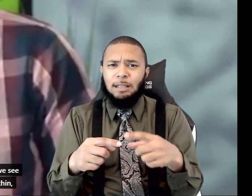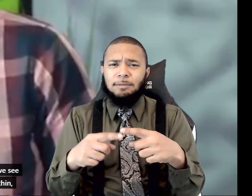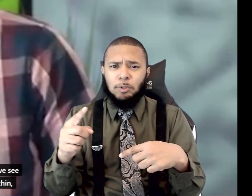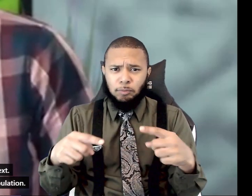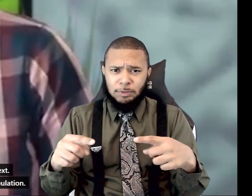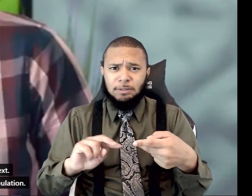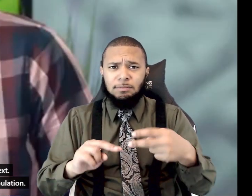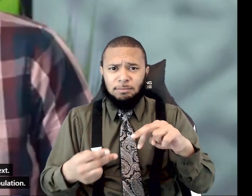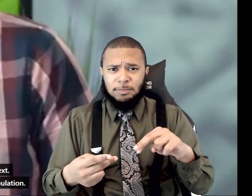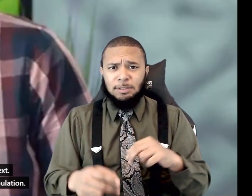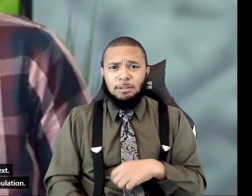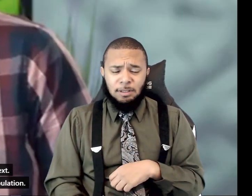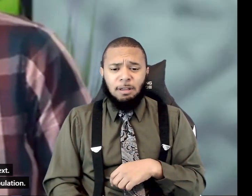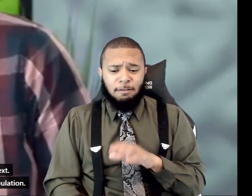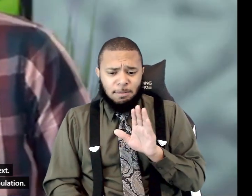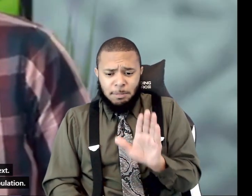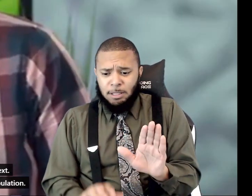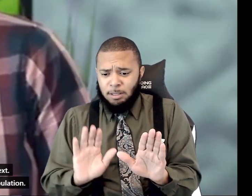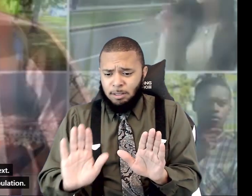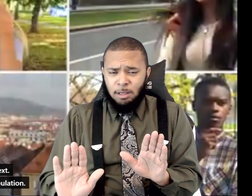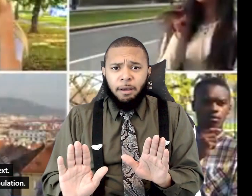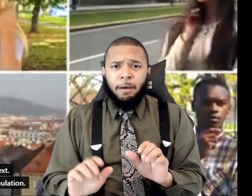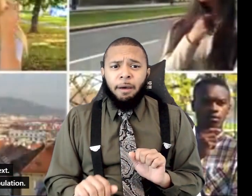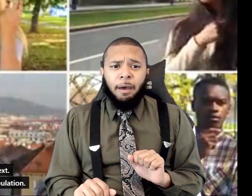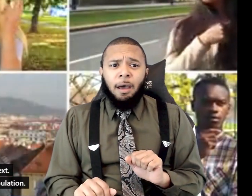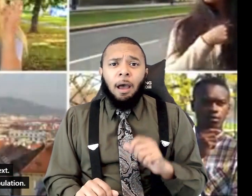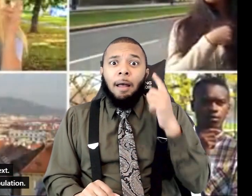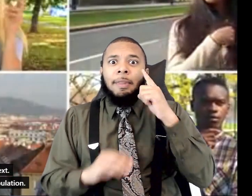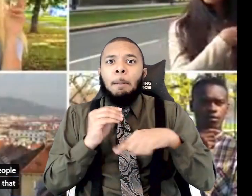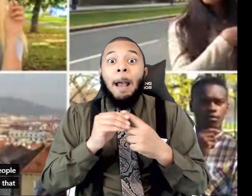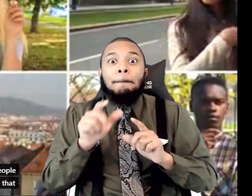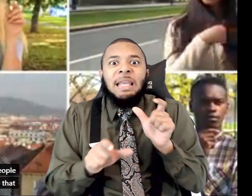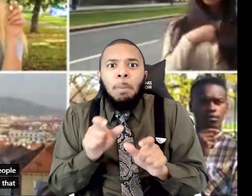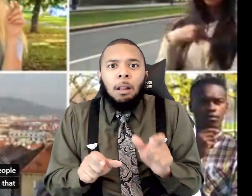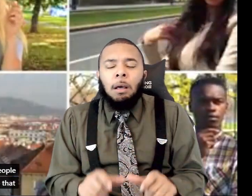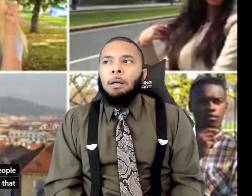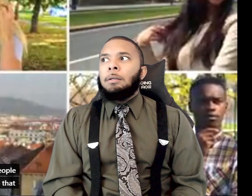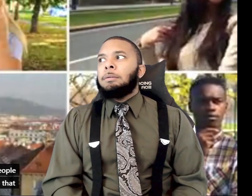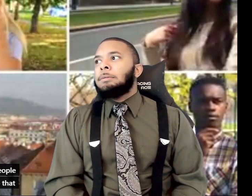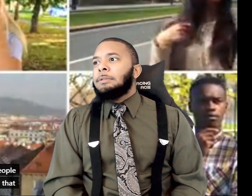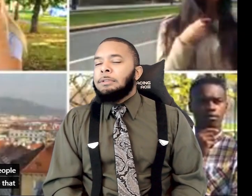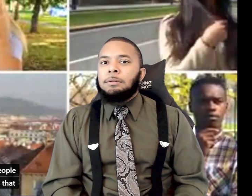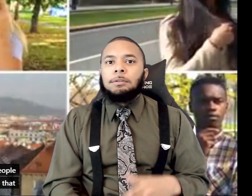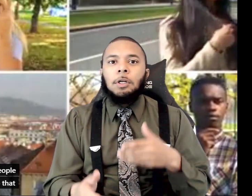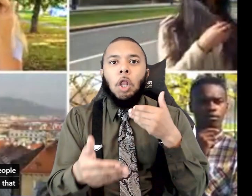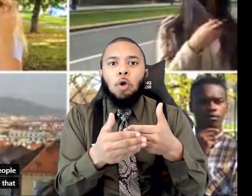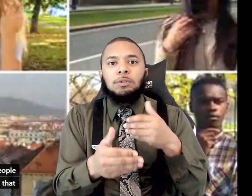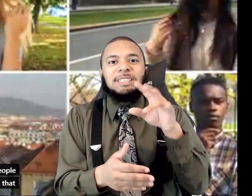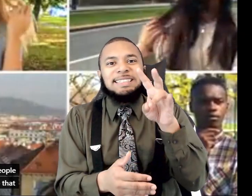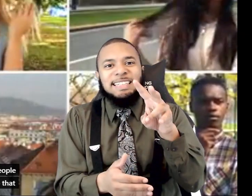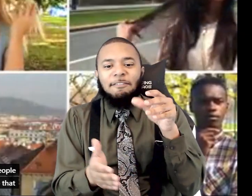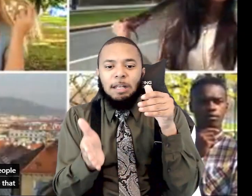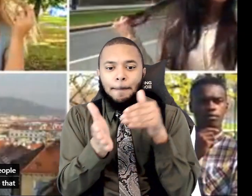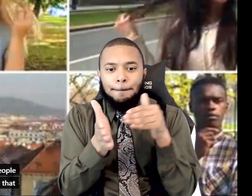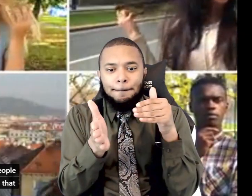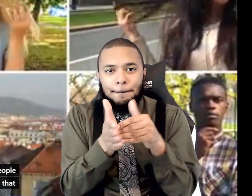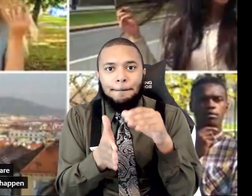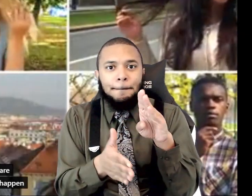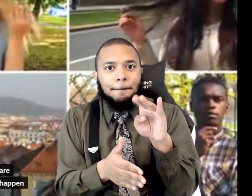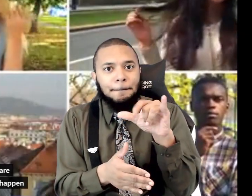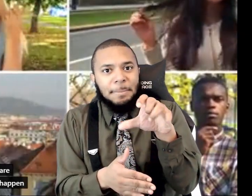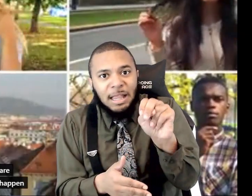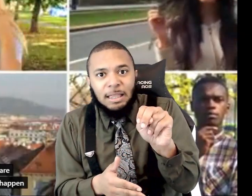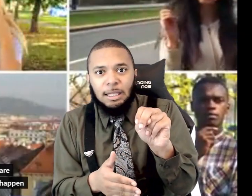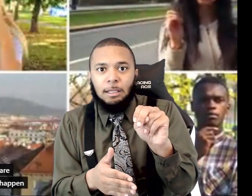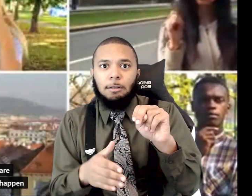change from one individual to the next. If you think about the human population, right, close to 7 billion people on the planet, the only people that